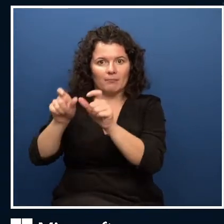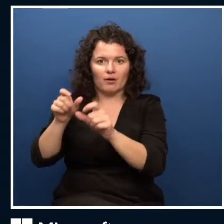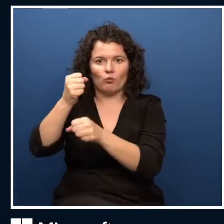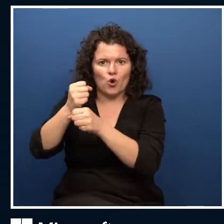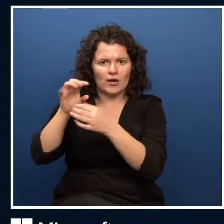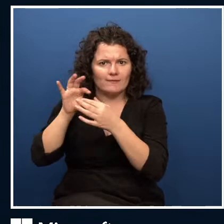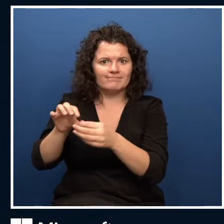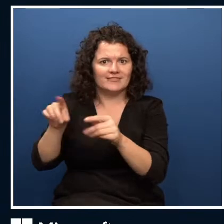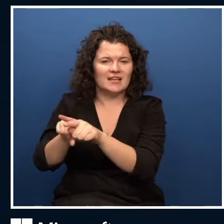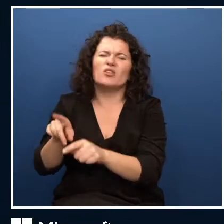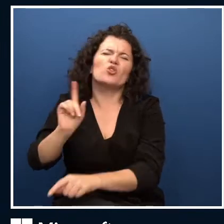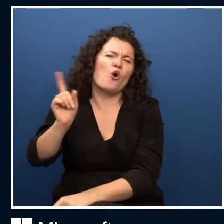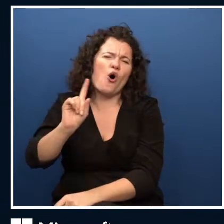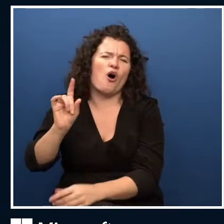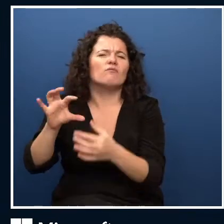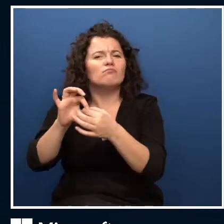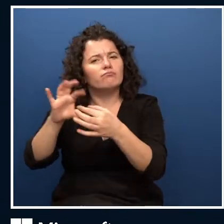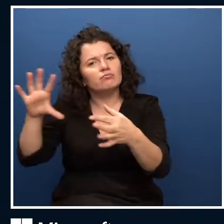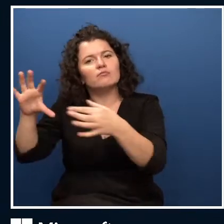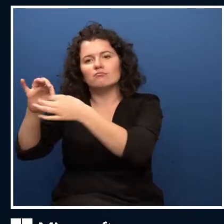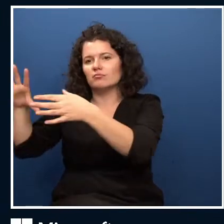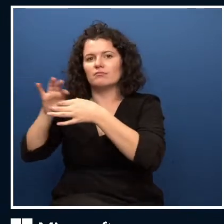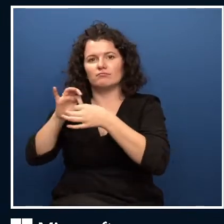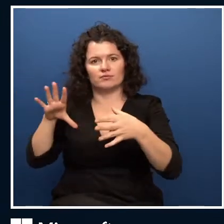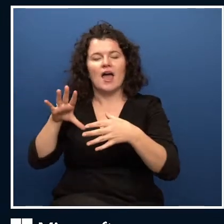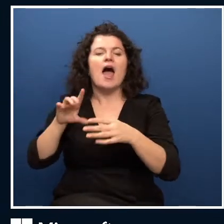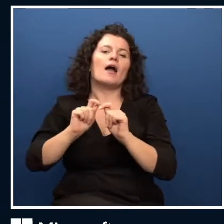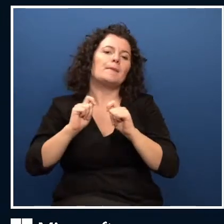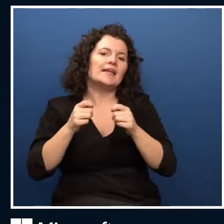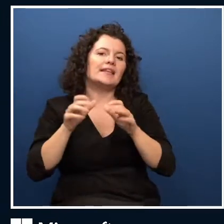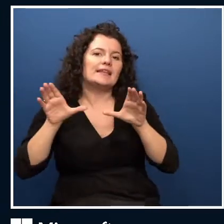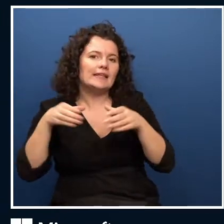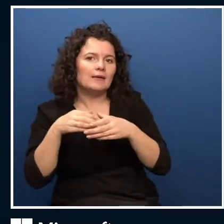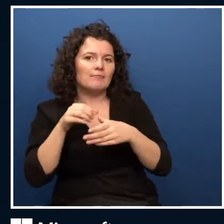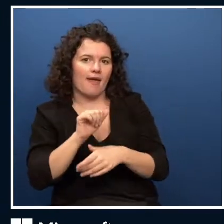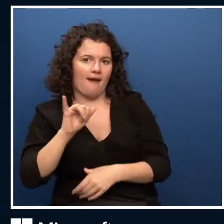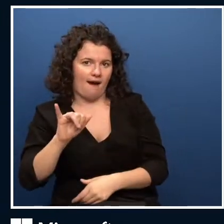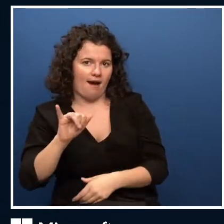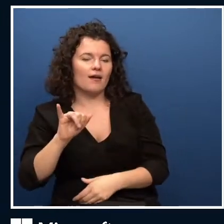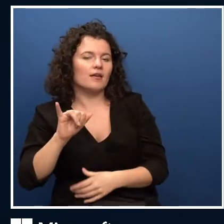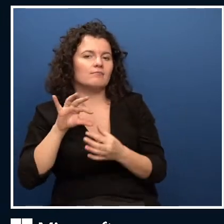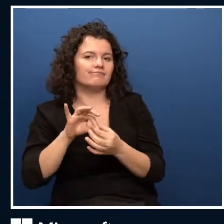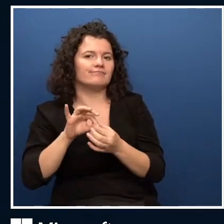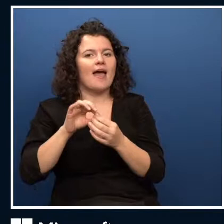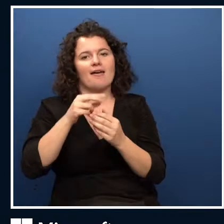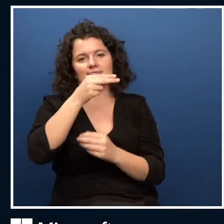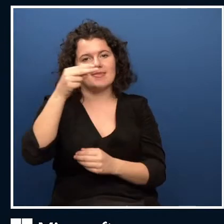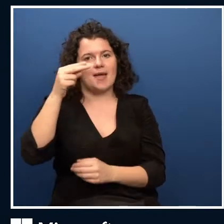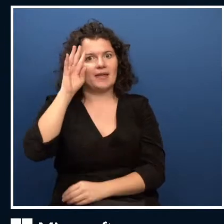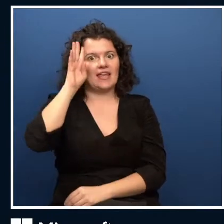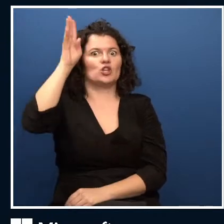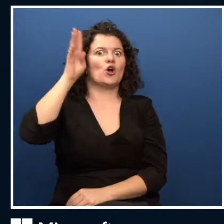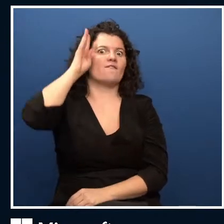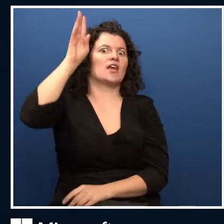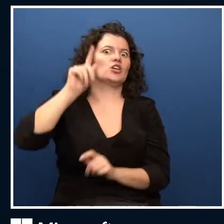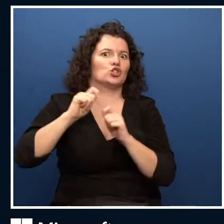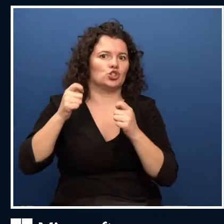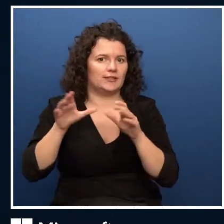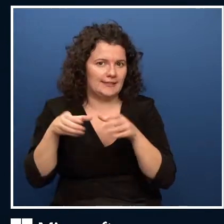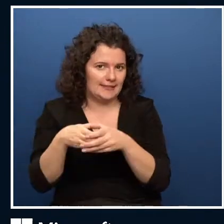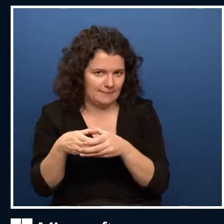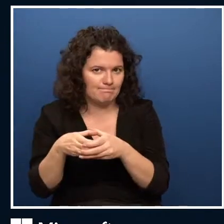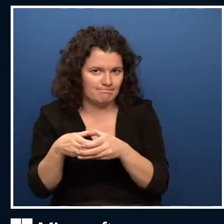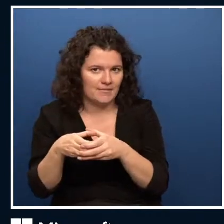team working on the AI was the innovation team. And so kind of you had to find a way to position